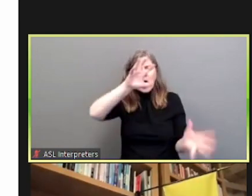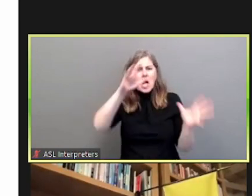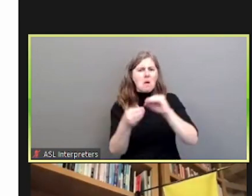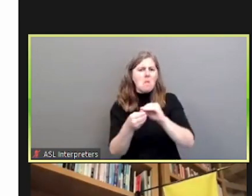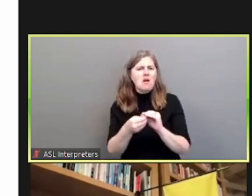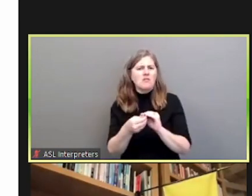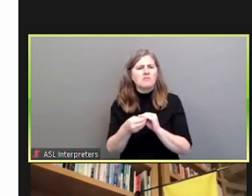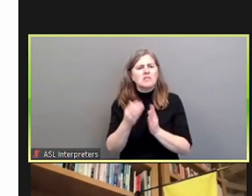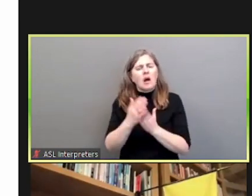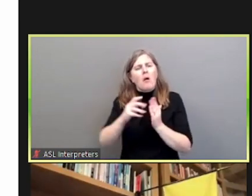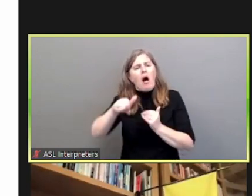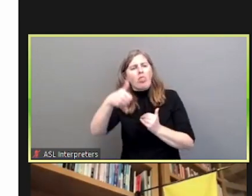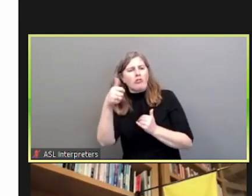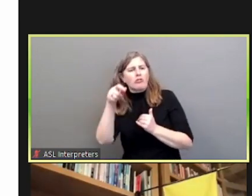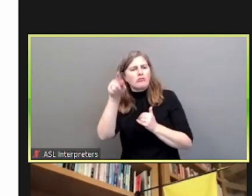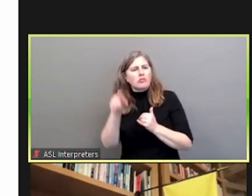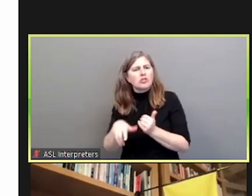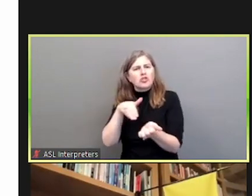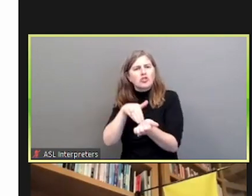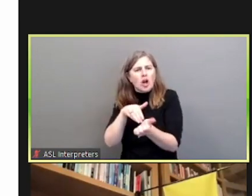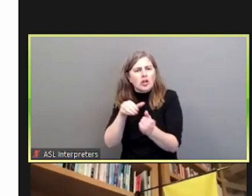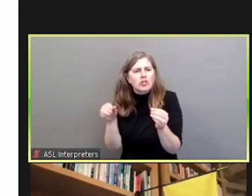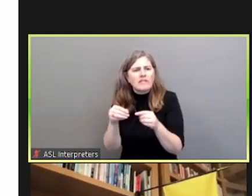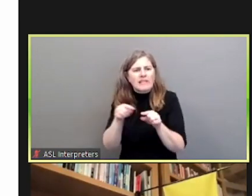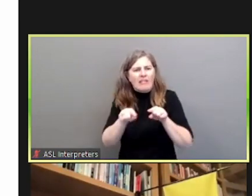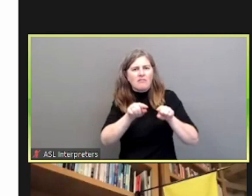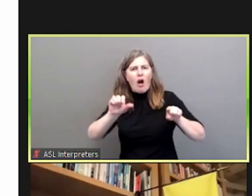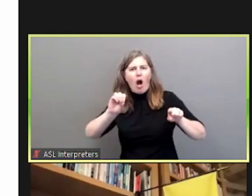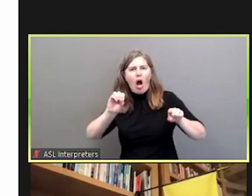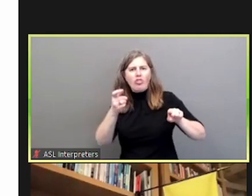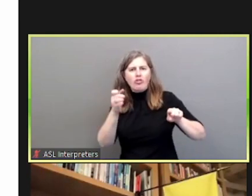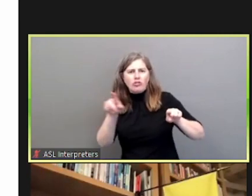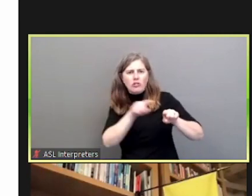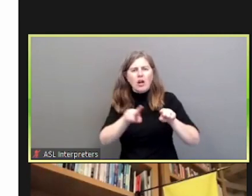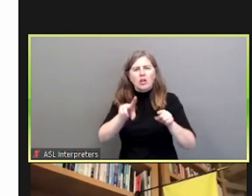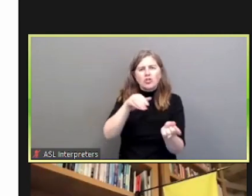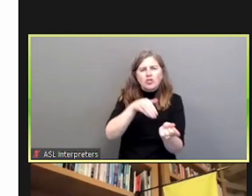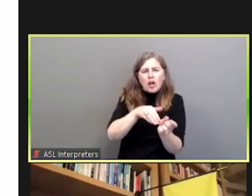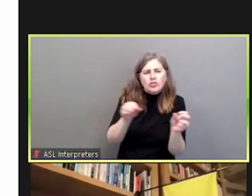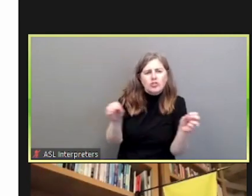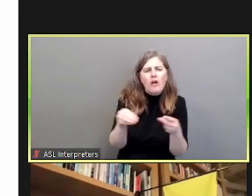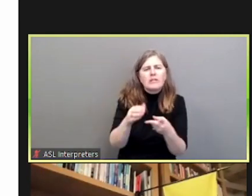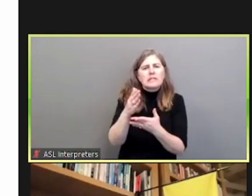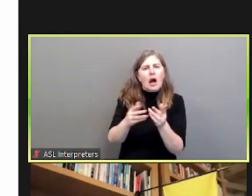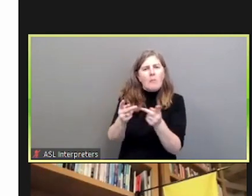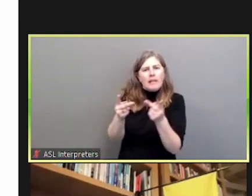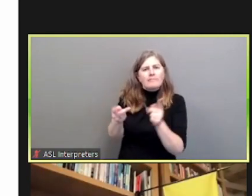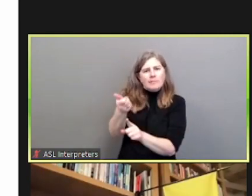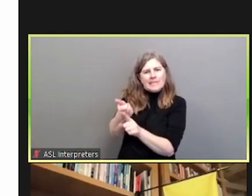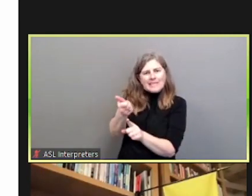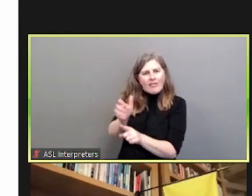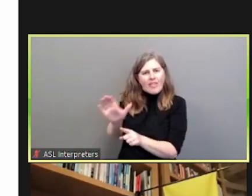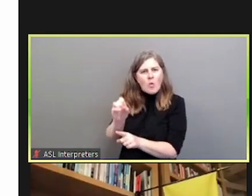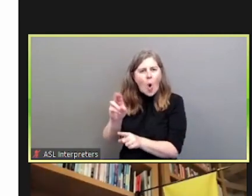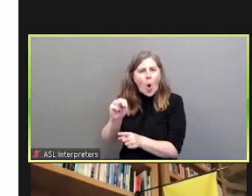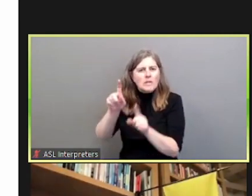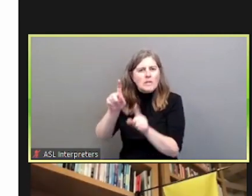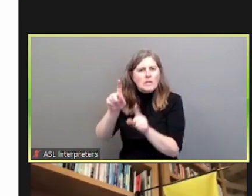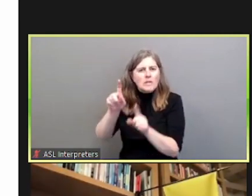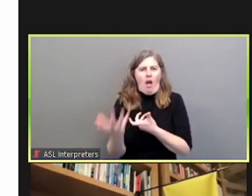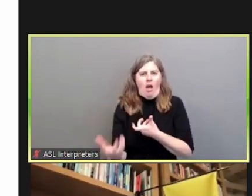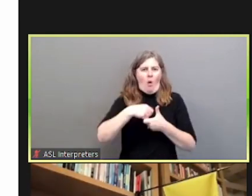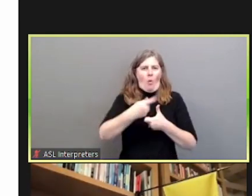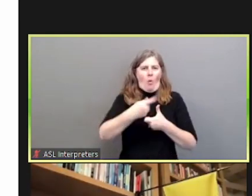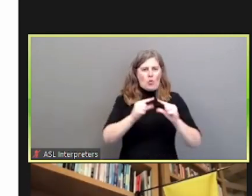hundred other doctors' offices, hospital facilities that do their own testing, and we aggregate those all into one group